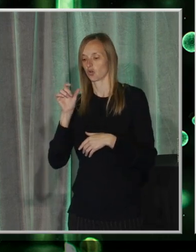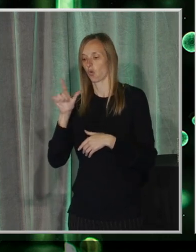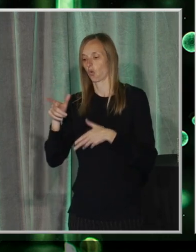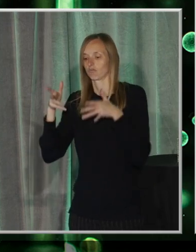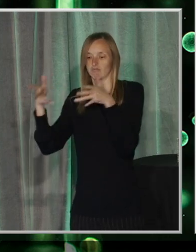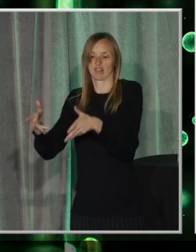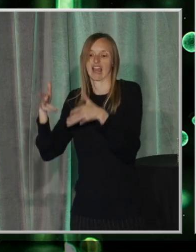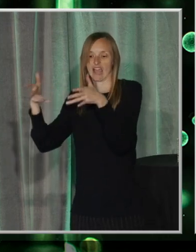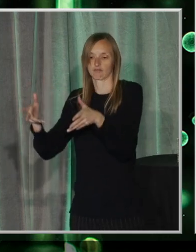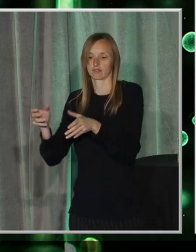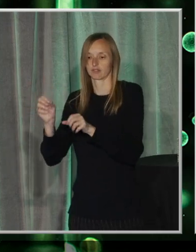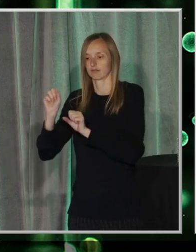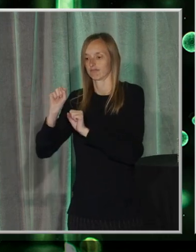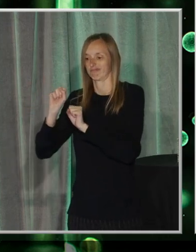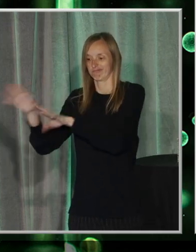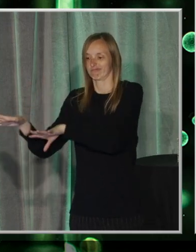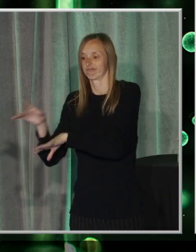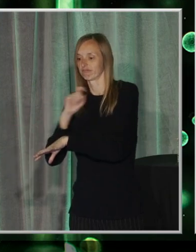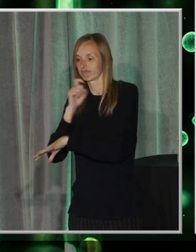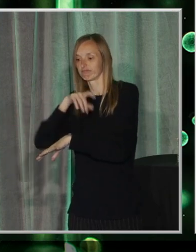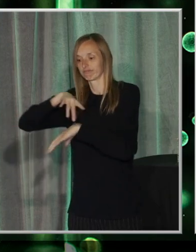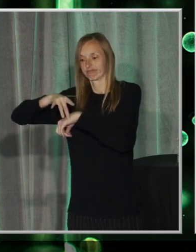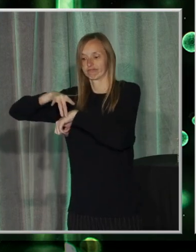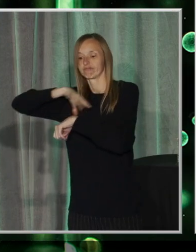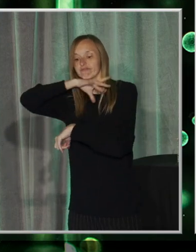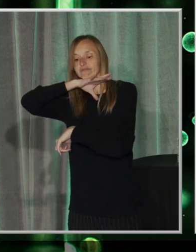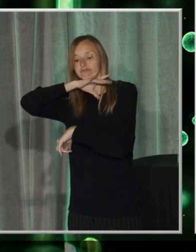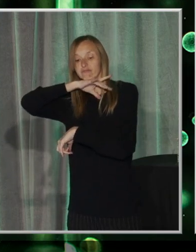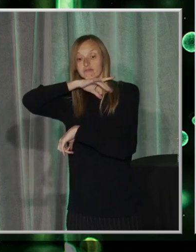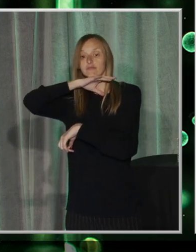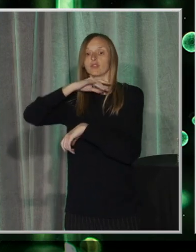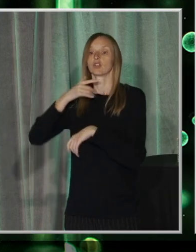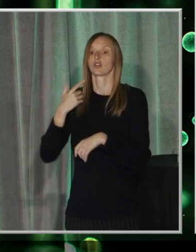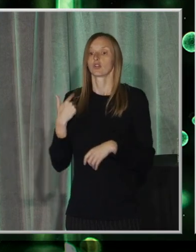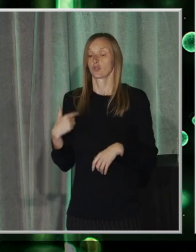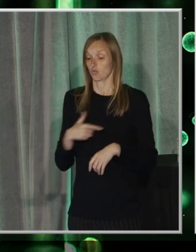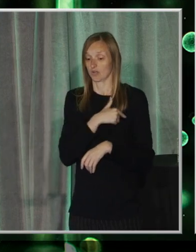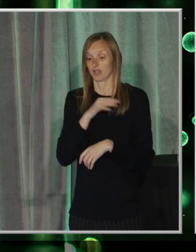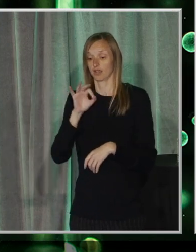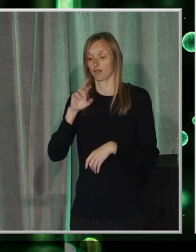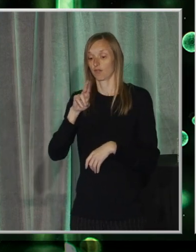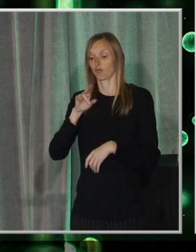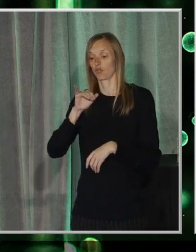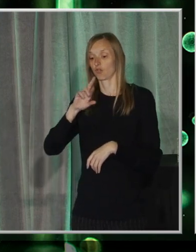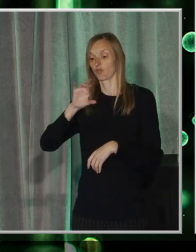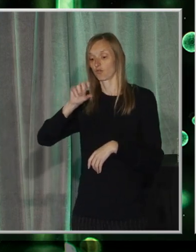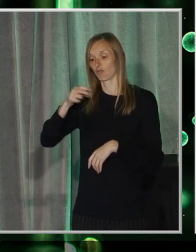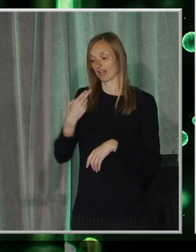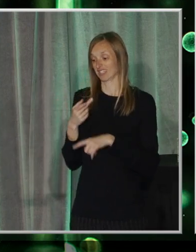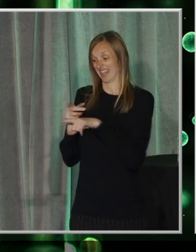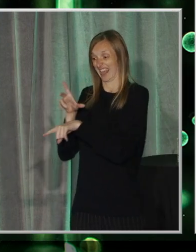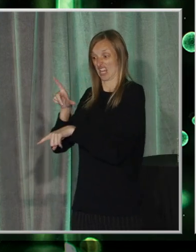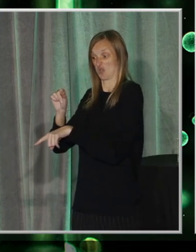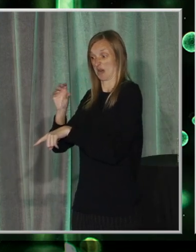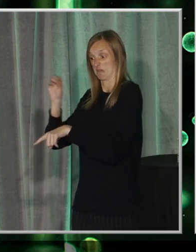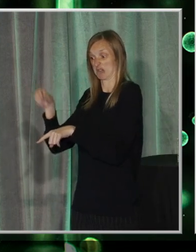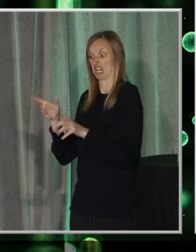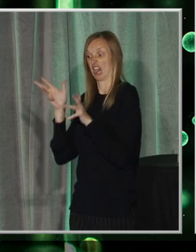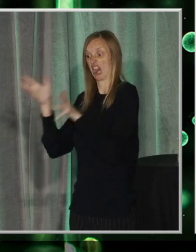being thrown in the environment. For us, we as Free Fresh, we are relying on this